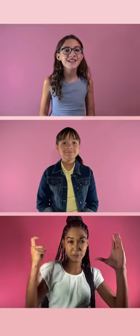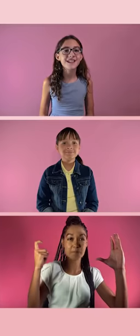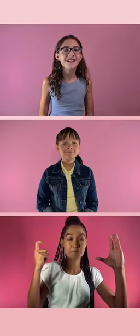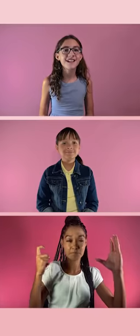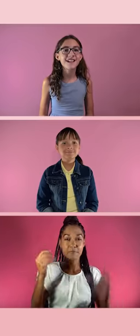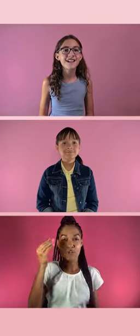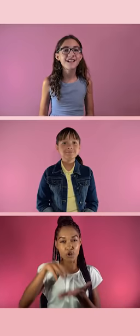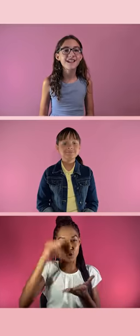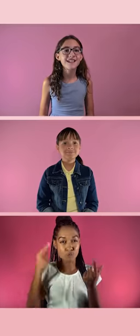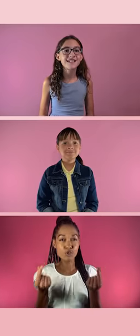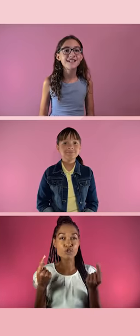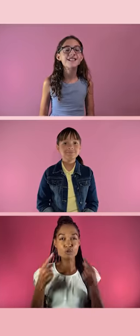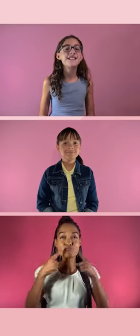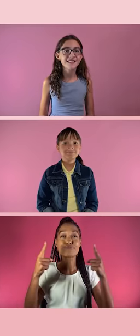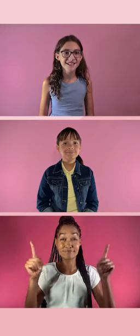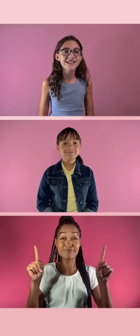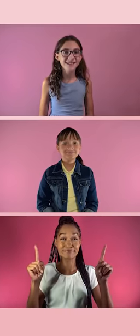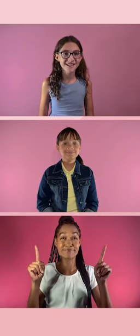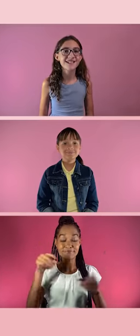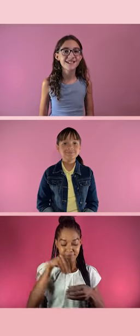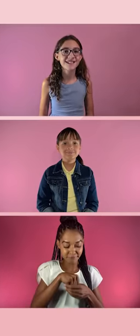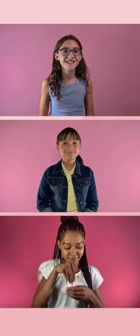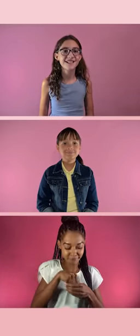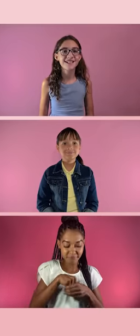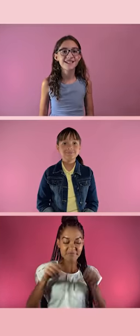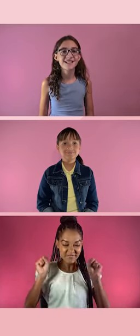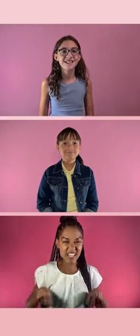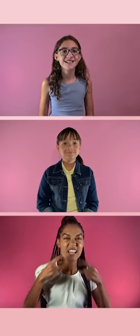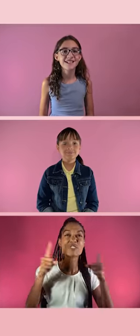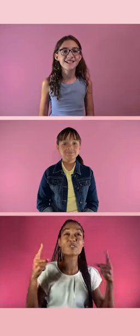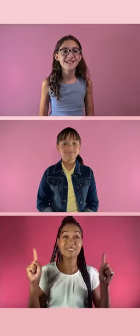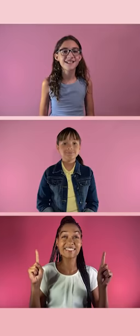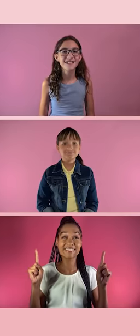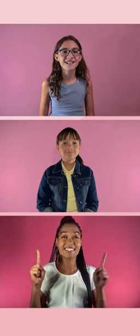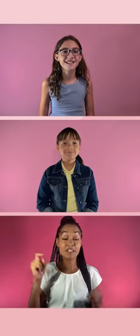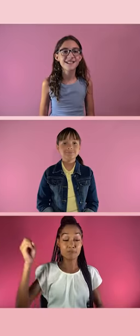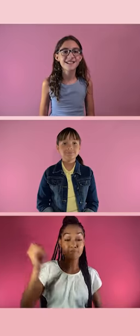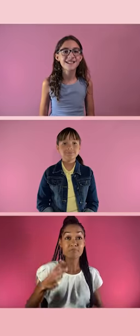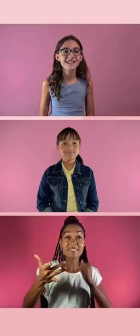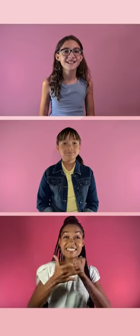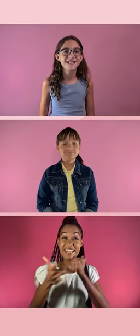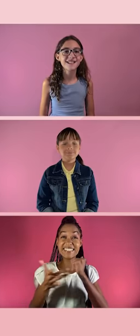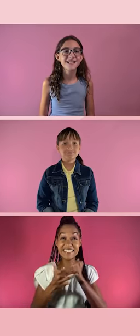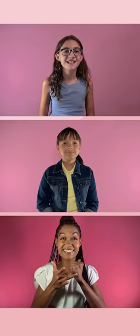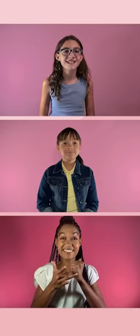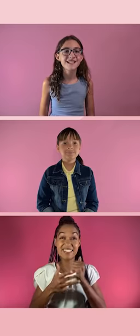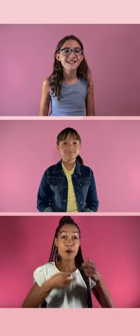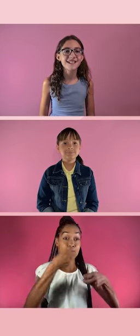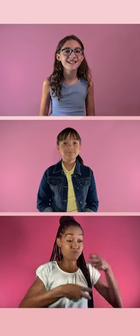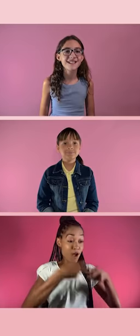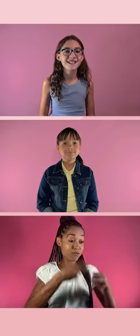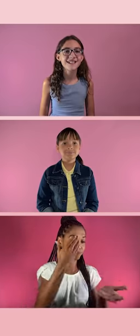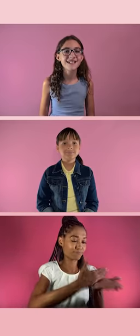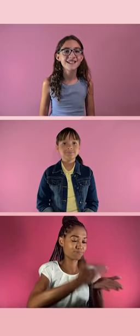you're making, learn what it's going to take to get there, and then you believe in your heart you can do it. Add a teaspoon of technique,